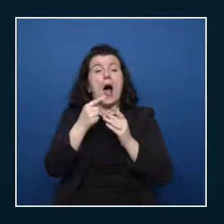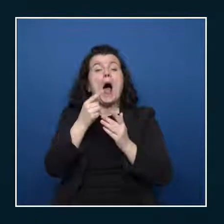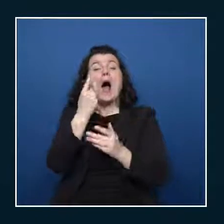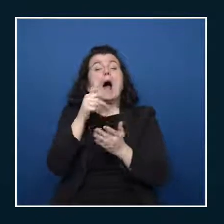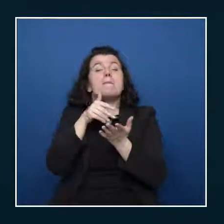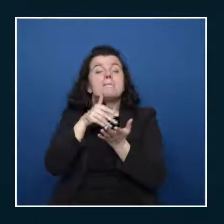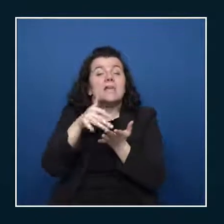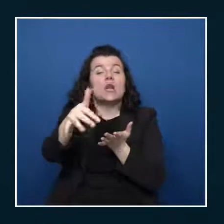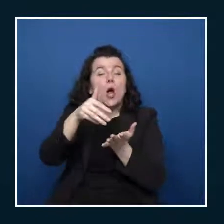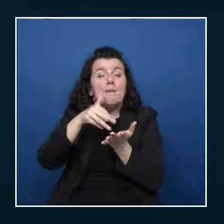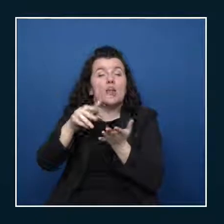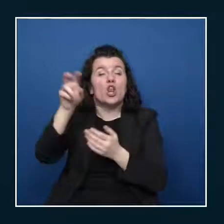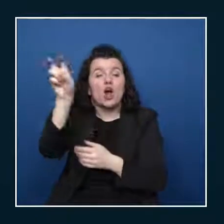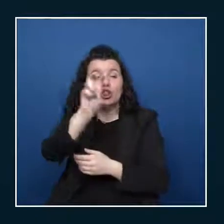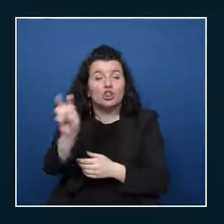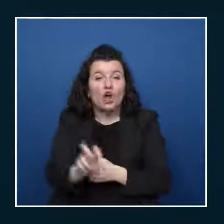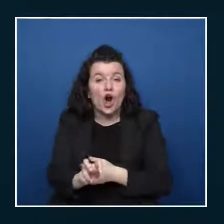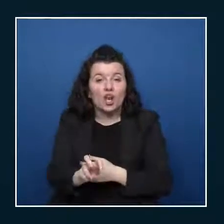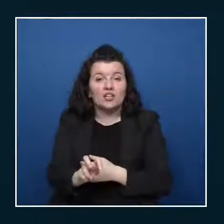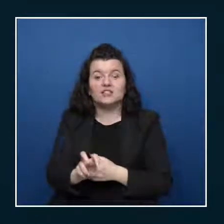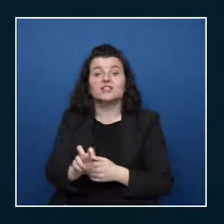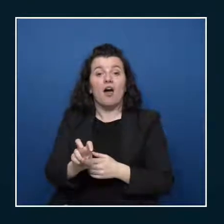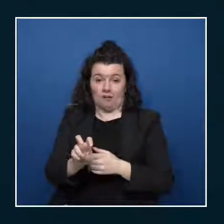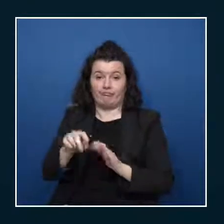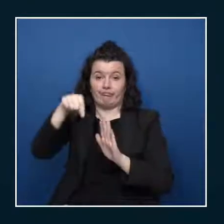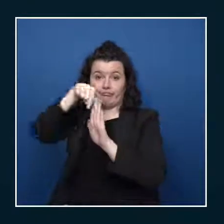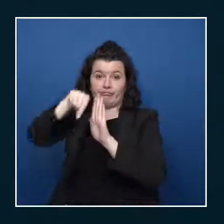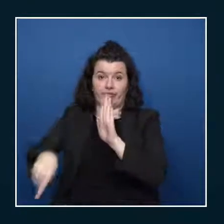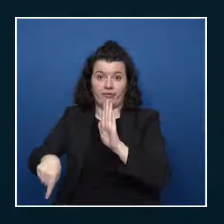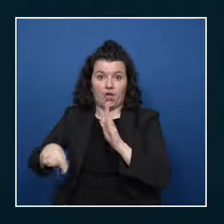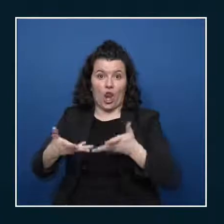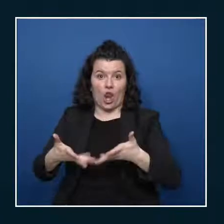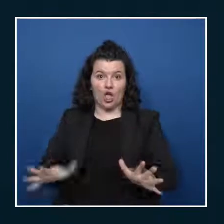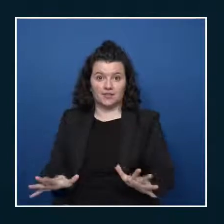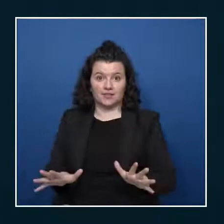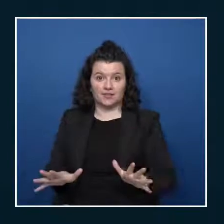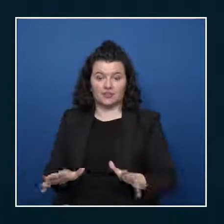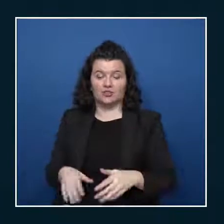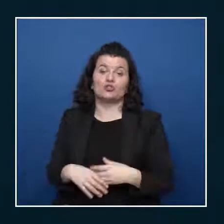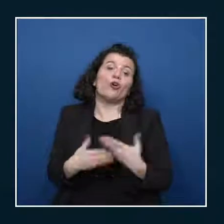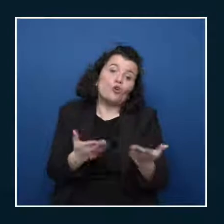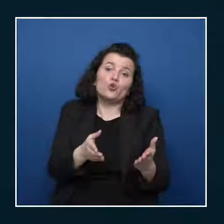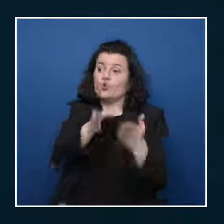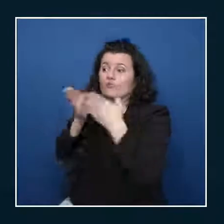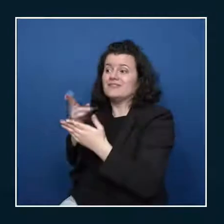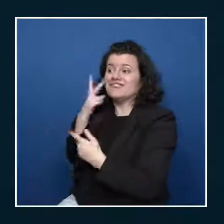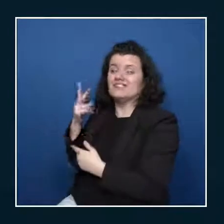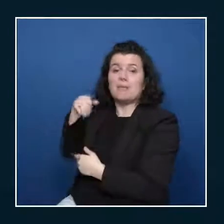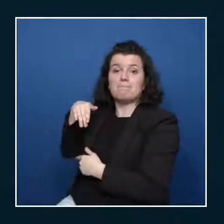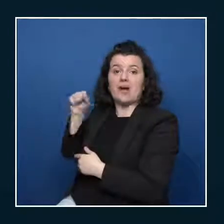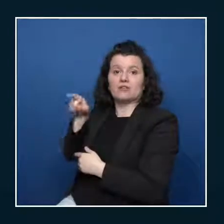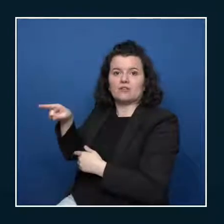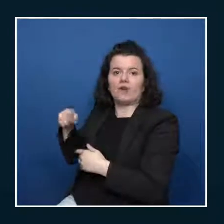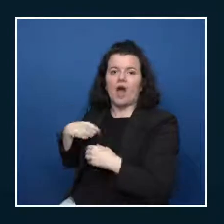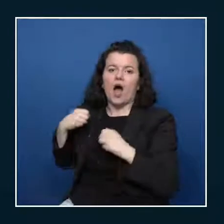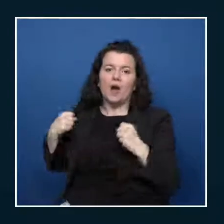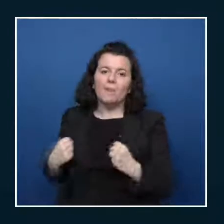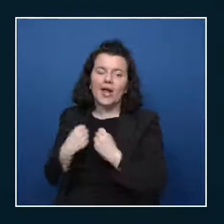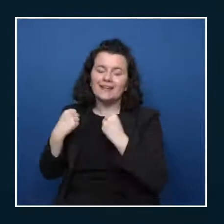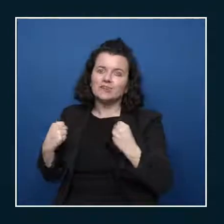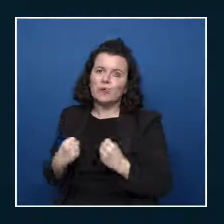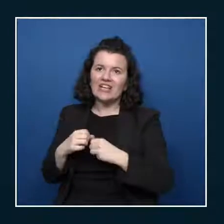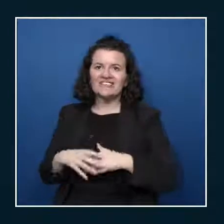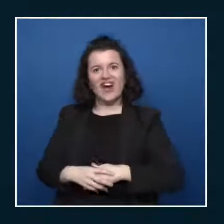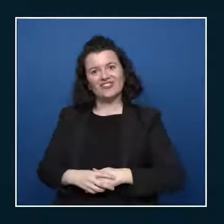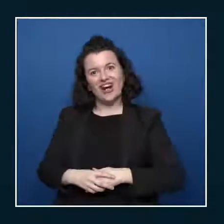so it may come off as rehearsed. Right. And if you watched for example, our In a Focus show that we had day 2, and if you haven't watched it, it was a great